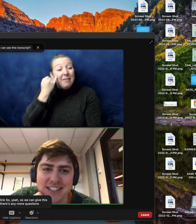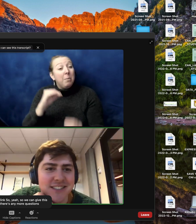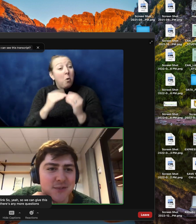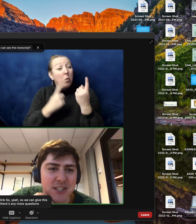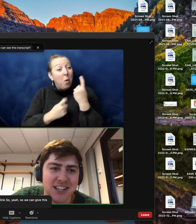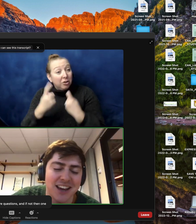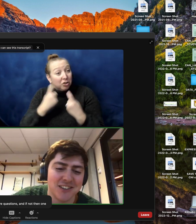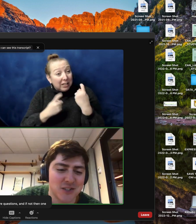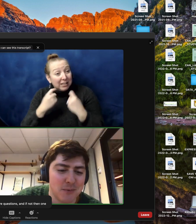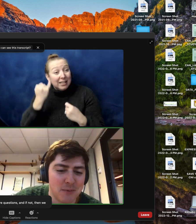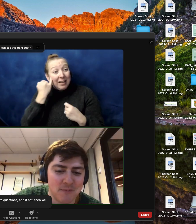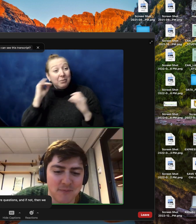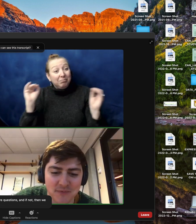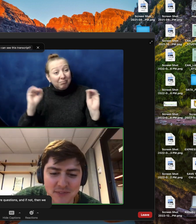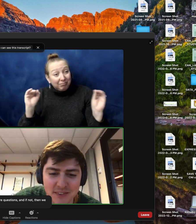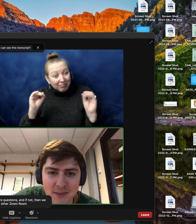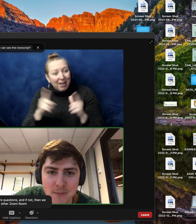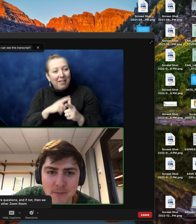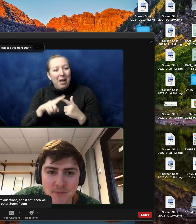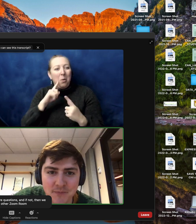then we can switch to that other Zoom room.